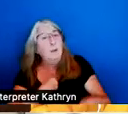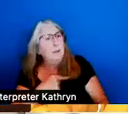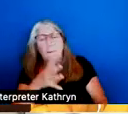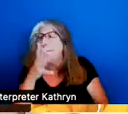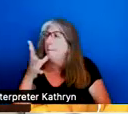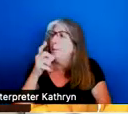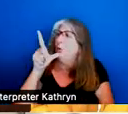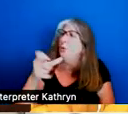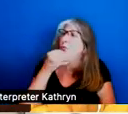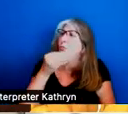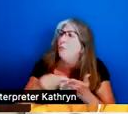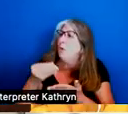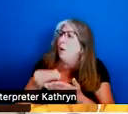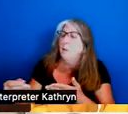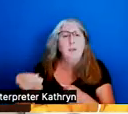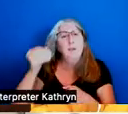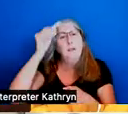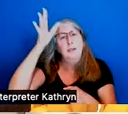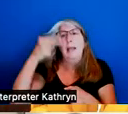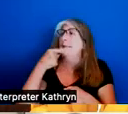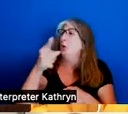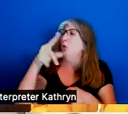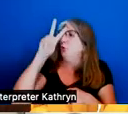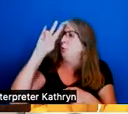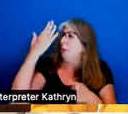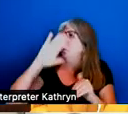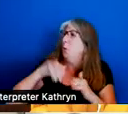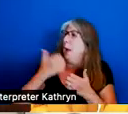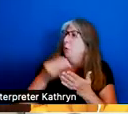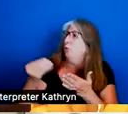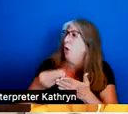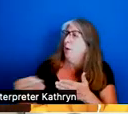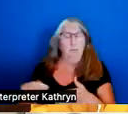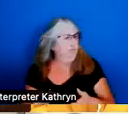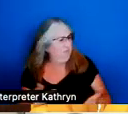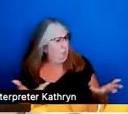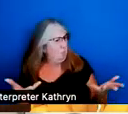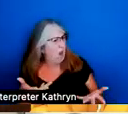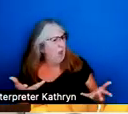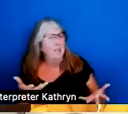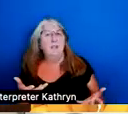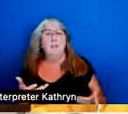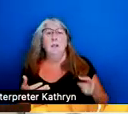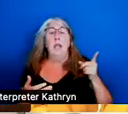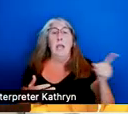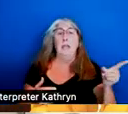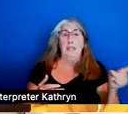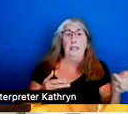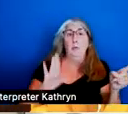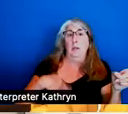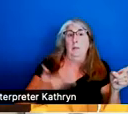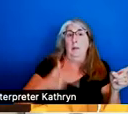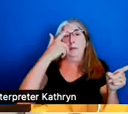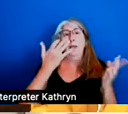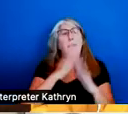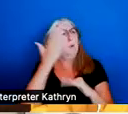go grocery shopping. That said that you're stupid. You don't know how to shop. I'm like, what? And he would get upset because I will ask him,